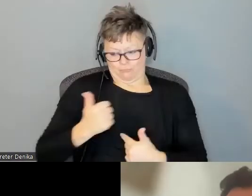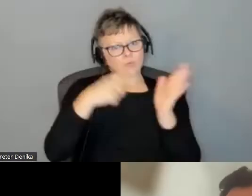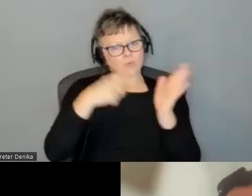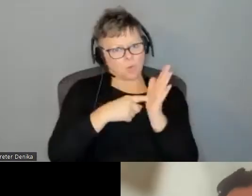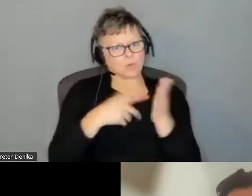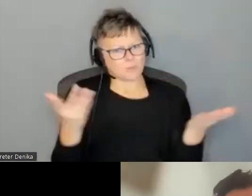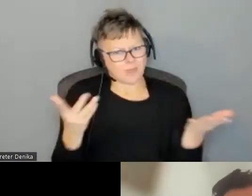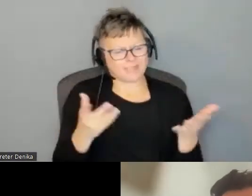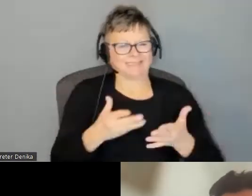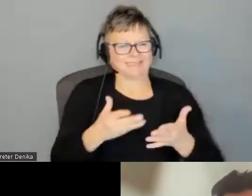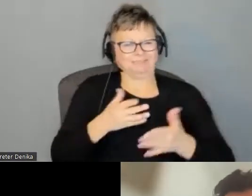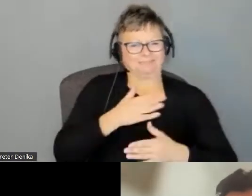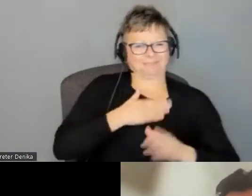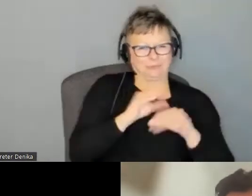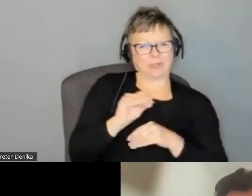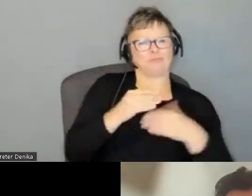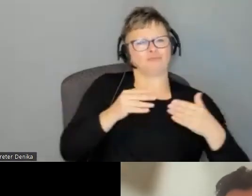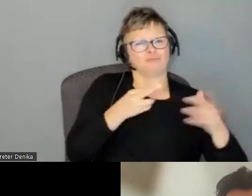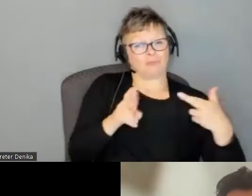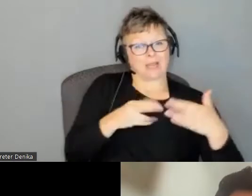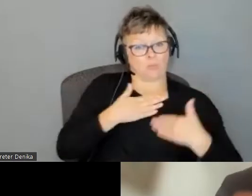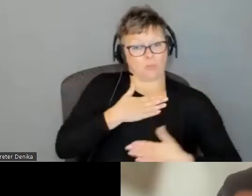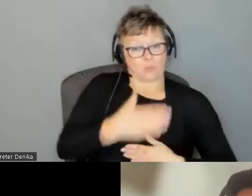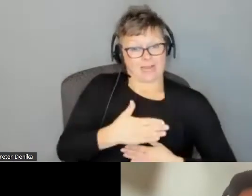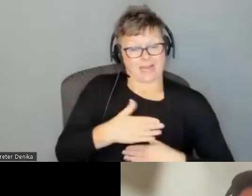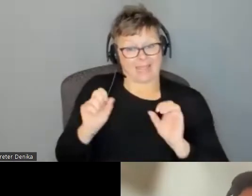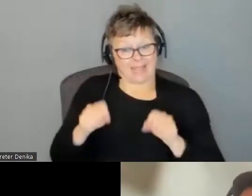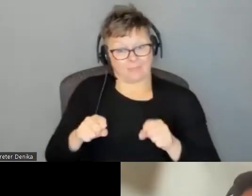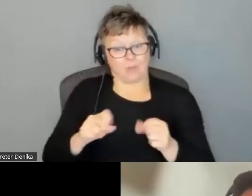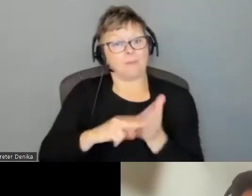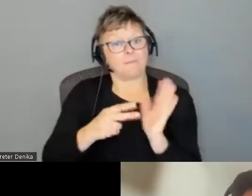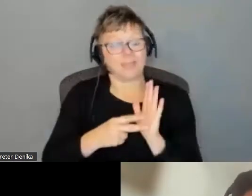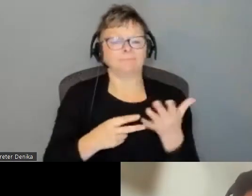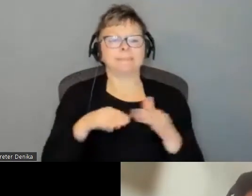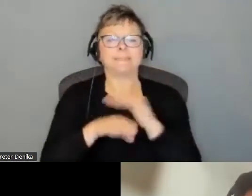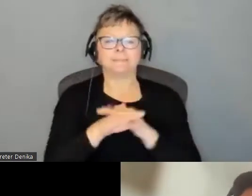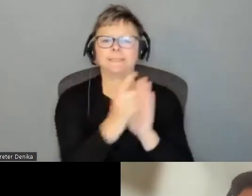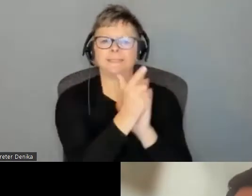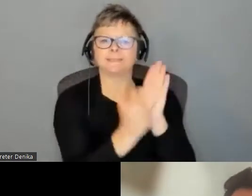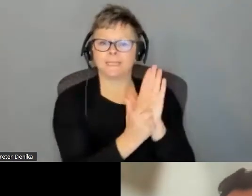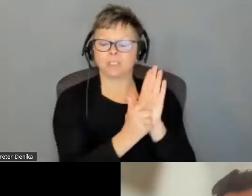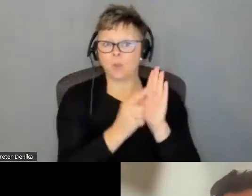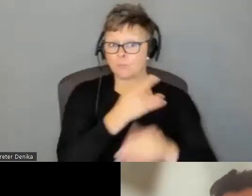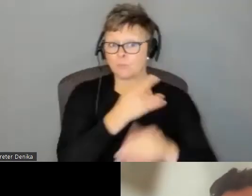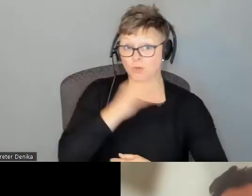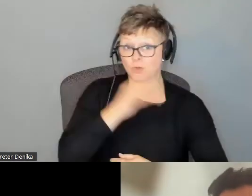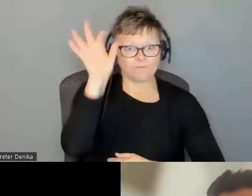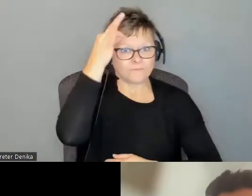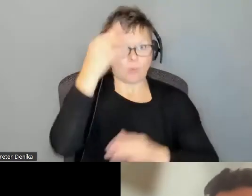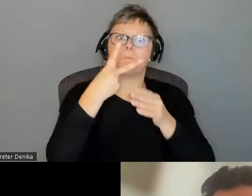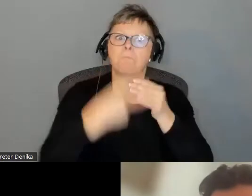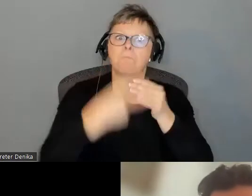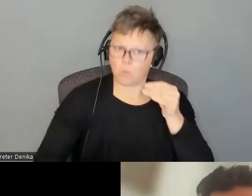Able. One of the big ones is the drive around accessibility legislation at the provincial and federal level. It's driving a lot of the conversations